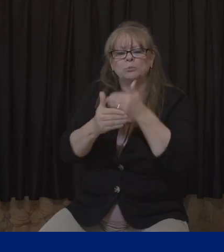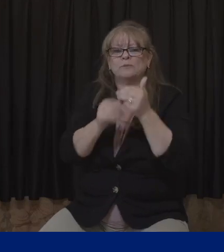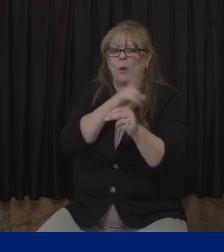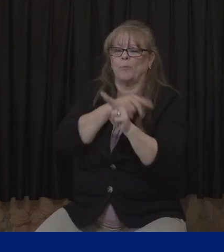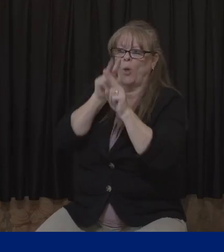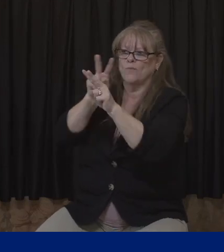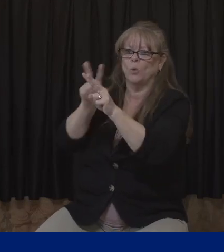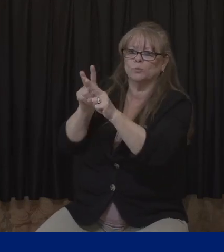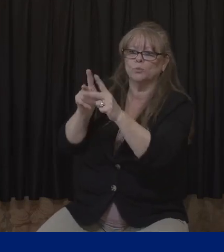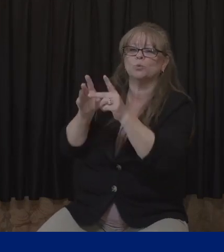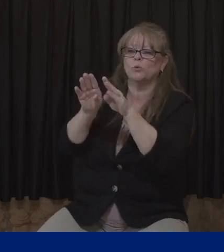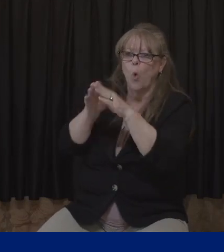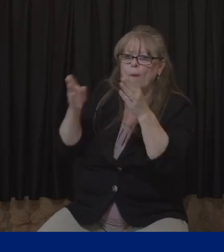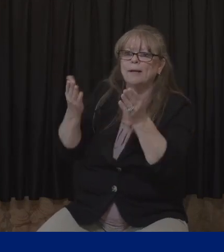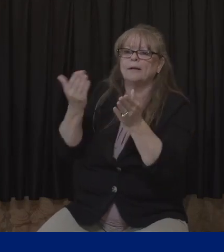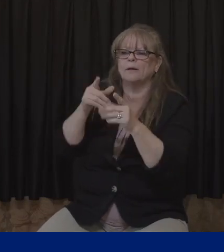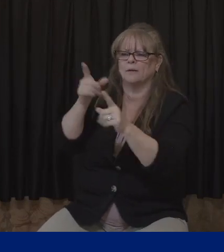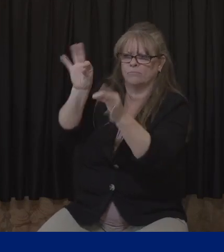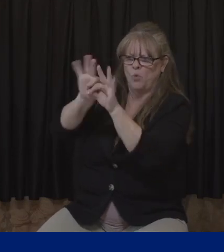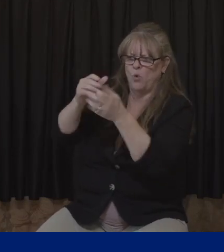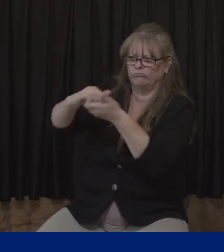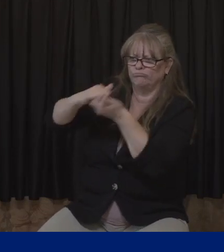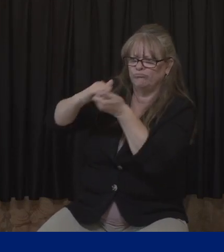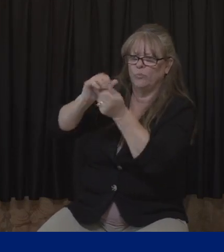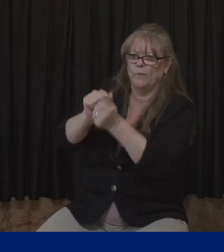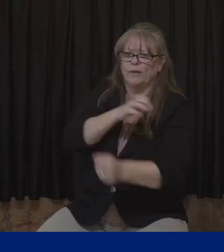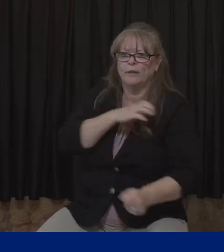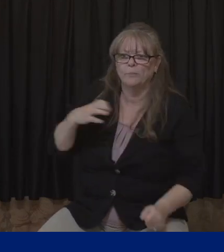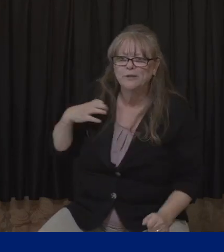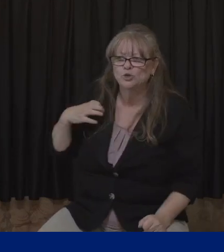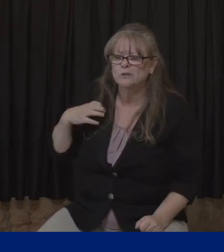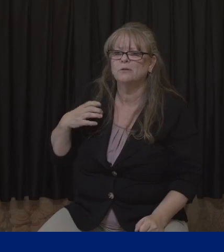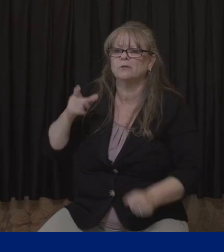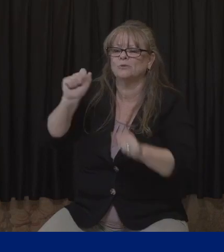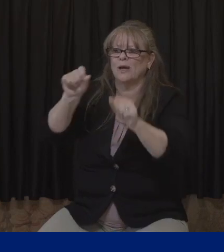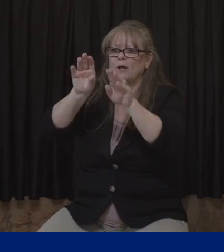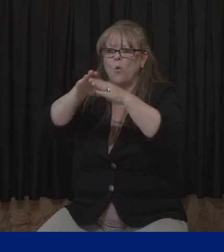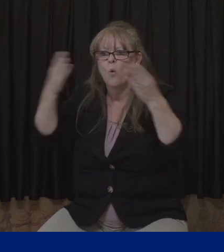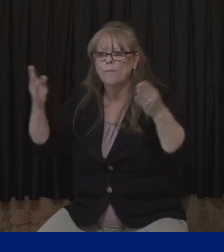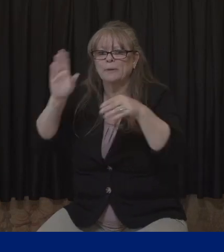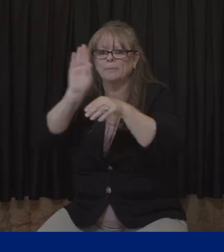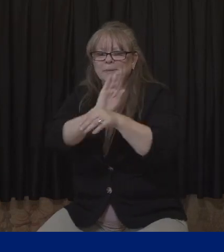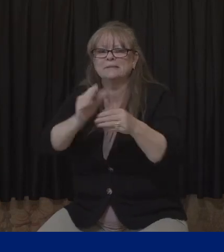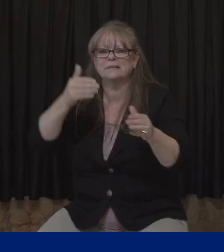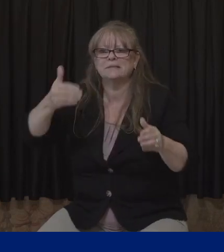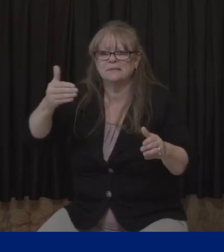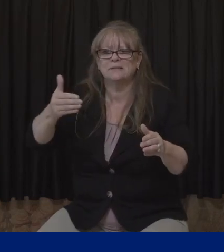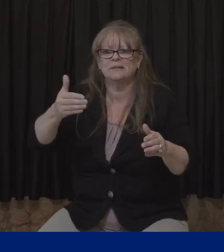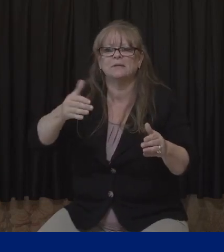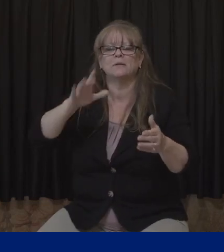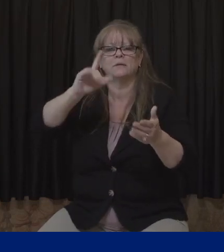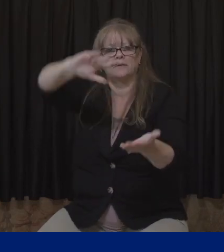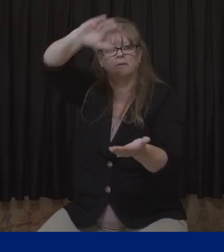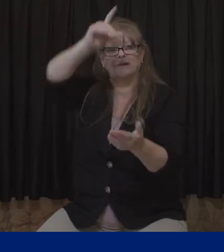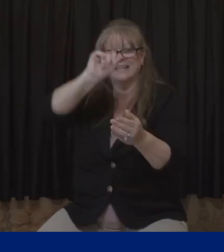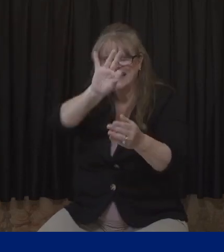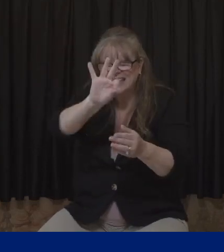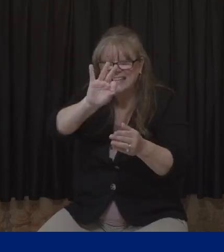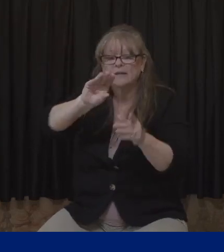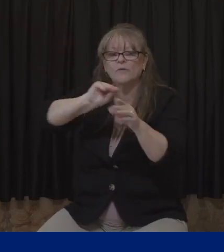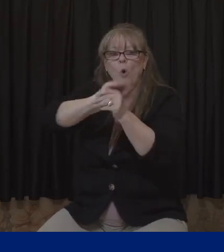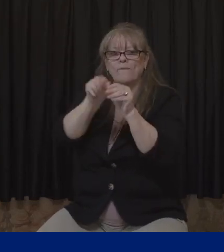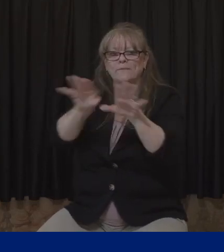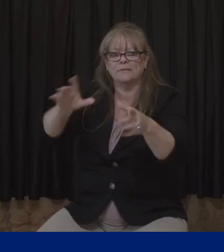able to reopen the economy at a greater rate because of the success in battling the deadly virus. Telephone, please.